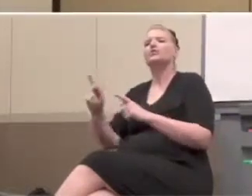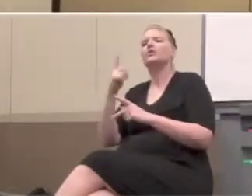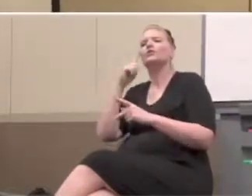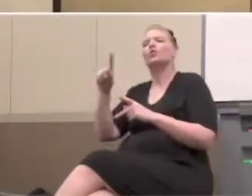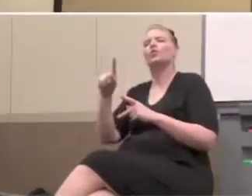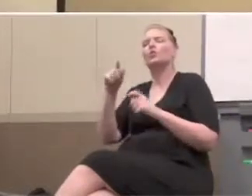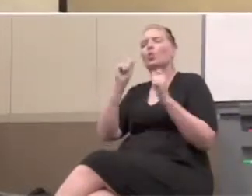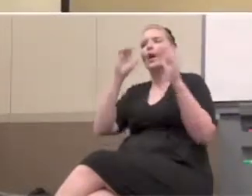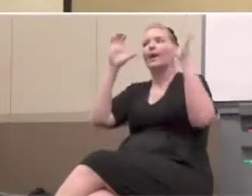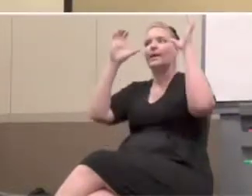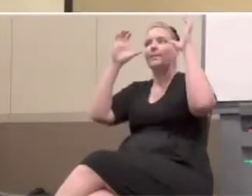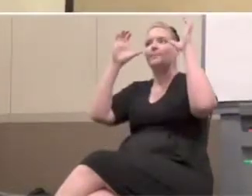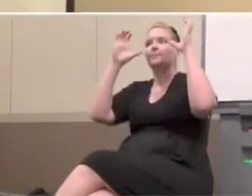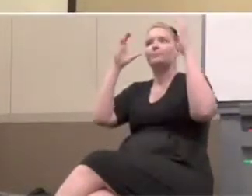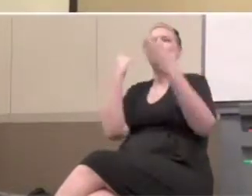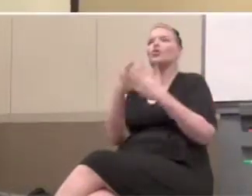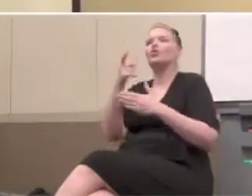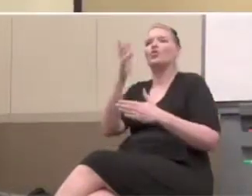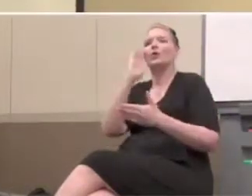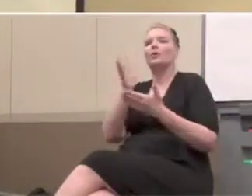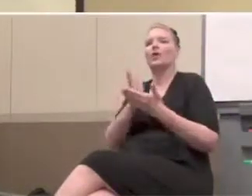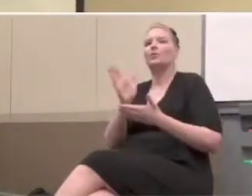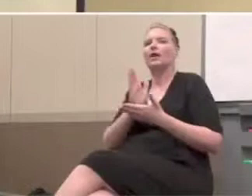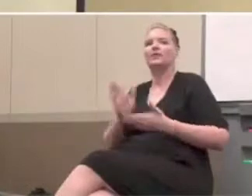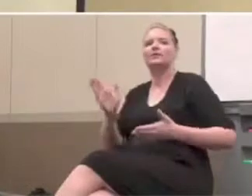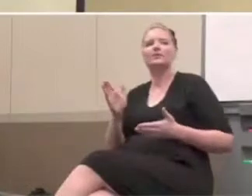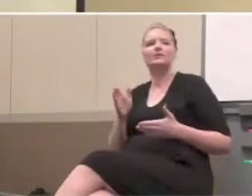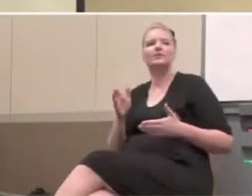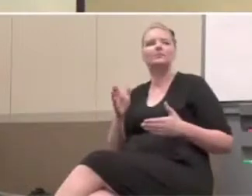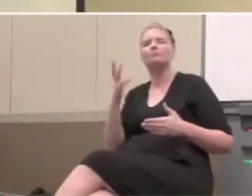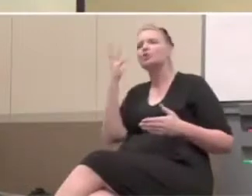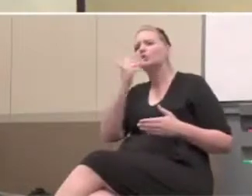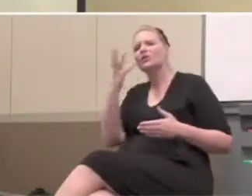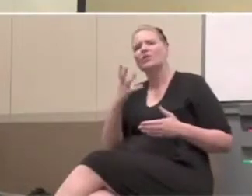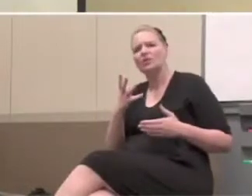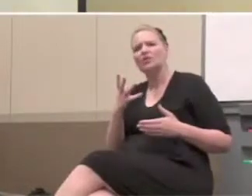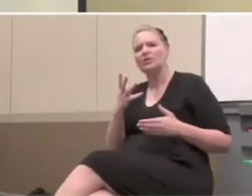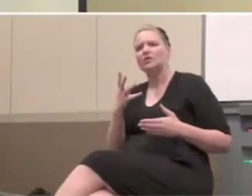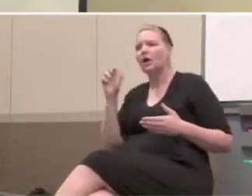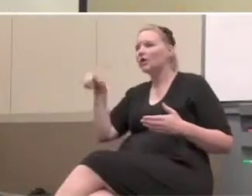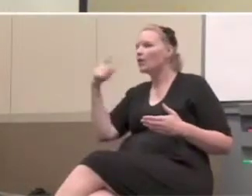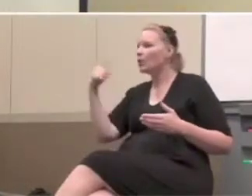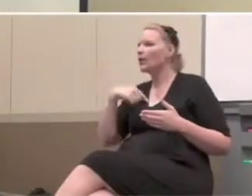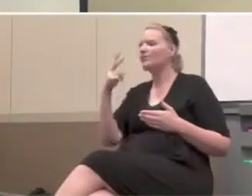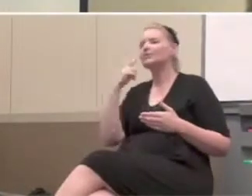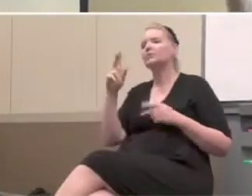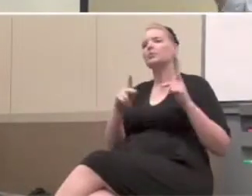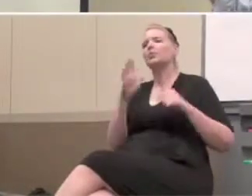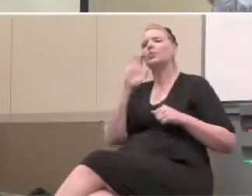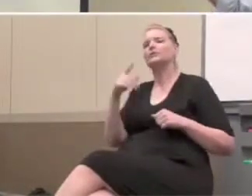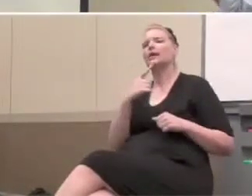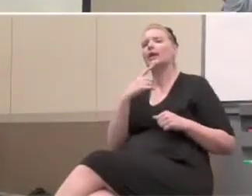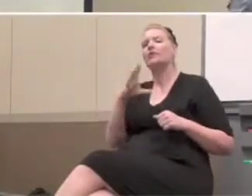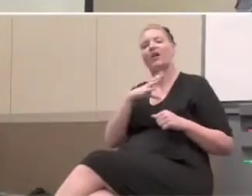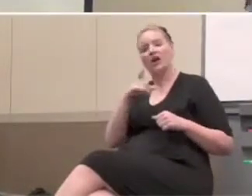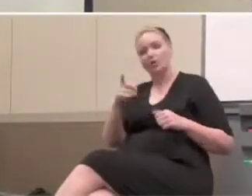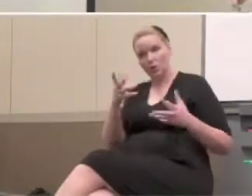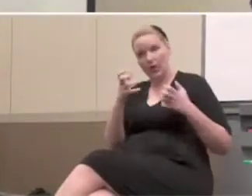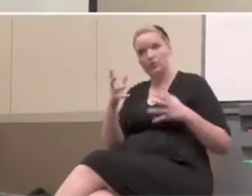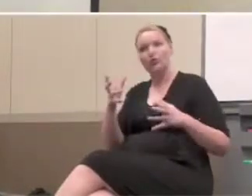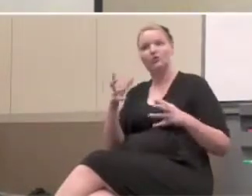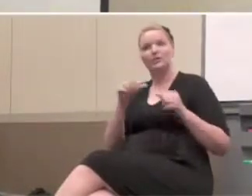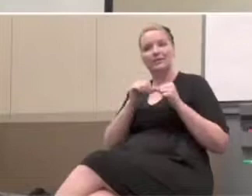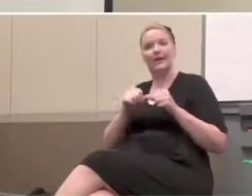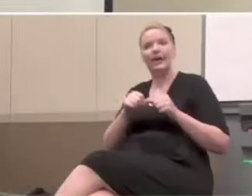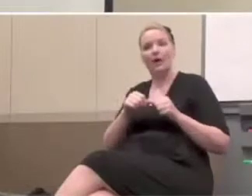able to stay up late and prove that they're okay from it, right? That's beautiful. Another option that I've seen people say is, okay, well, you want to stay out late,